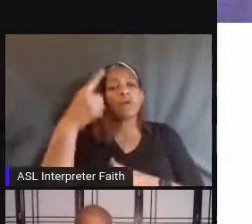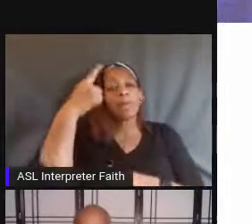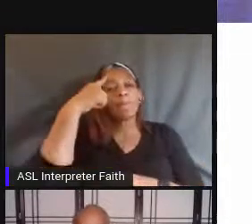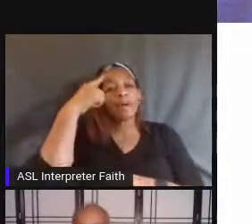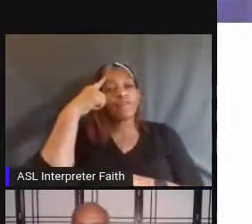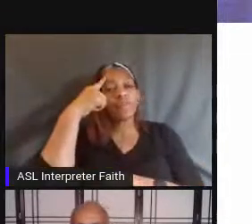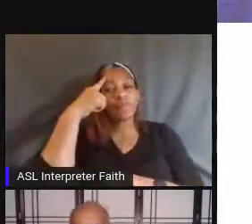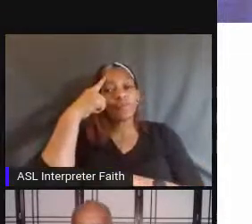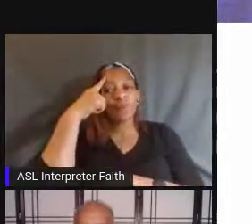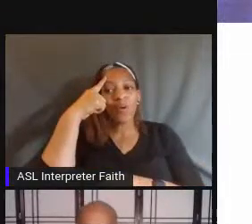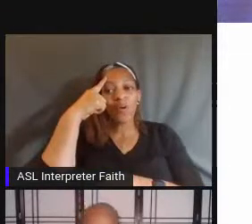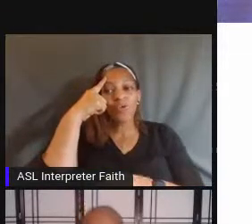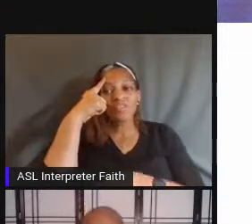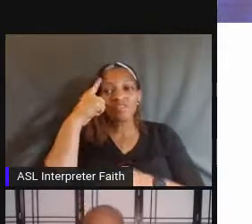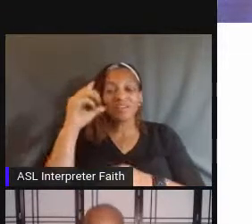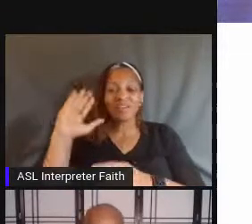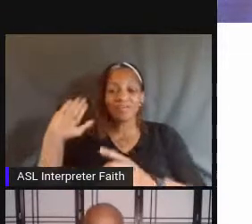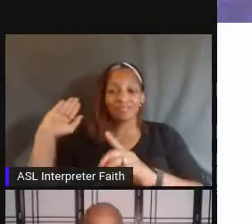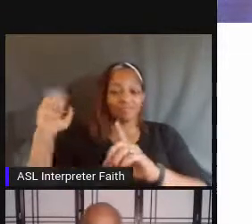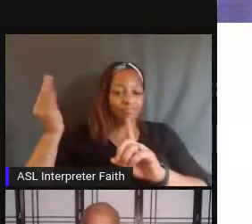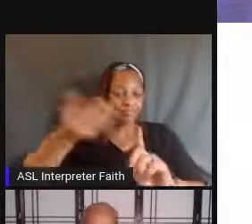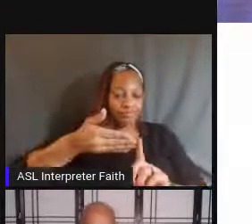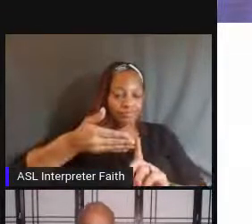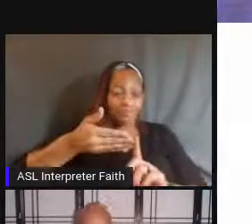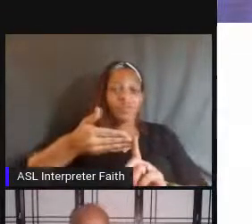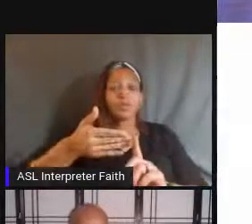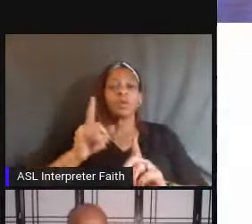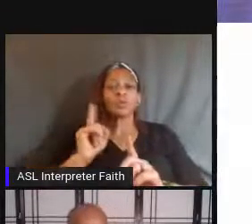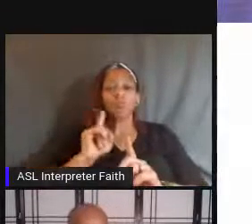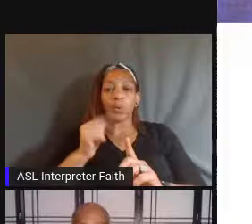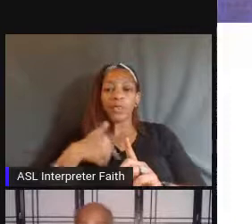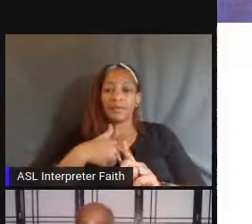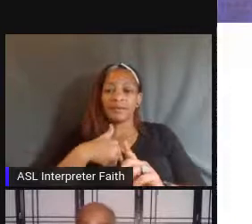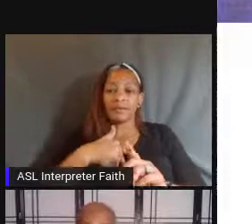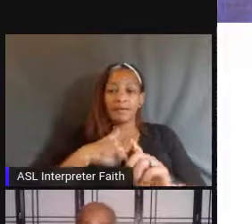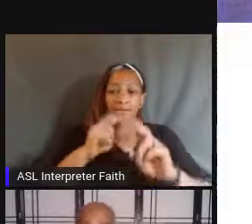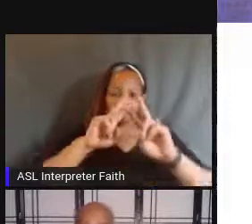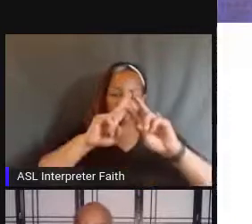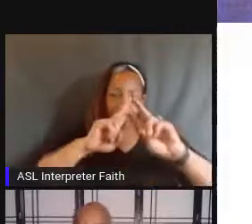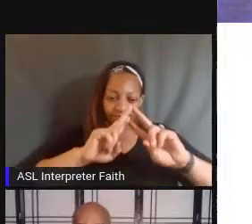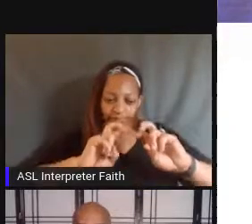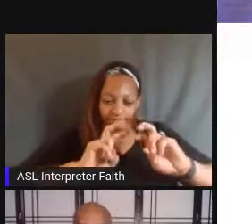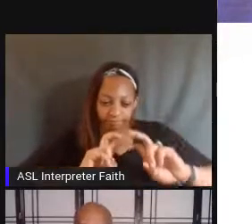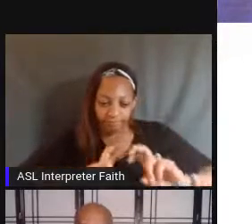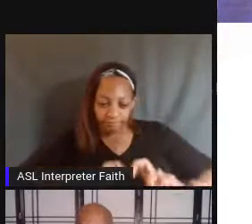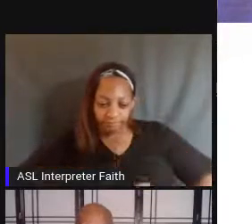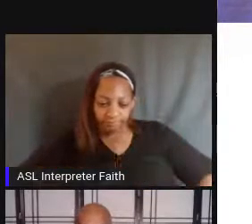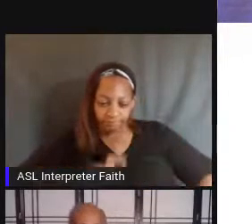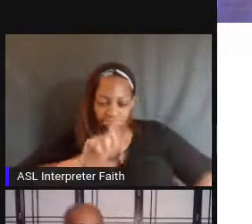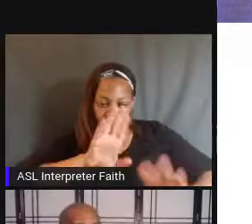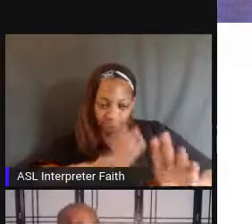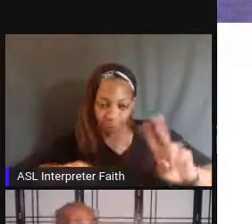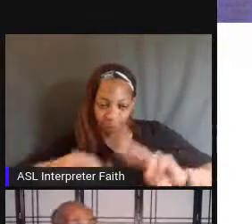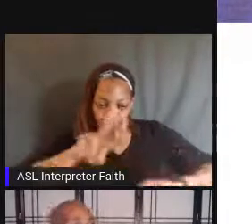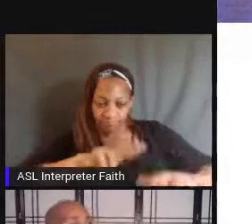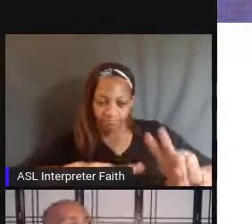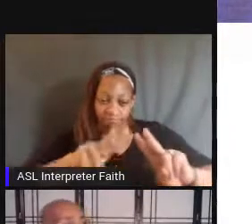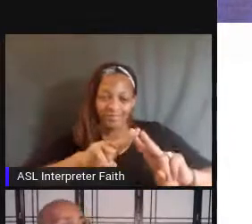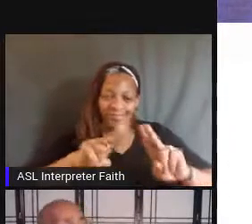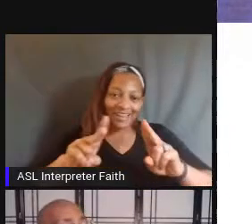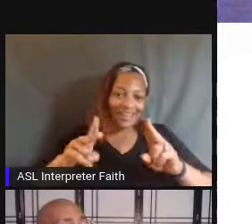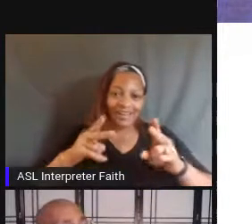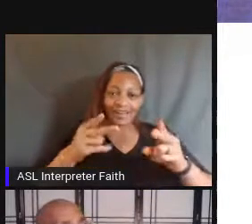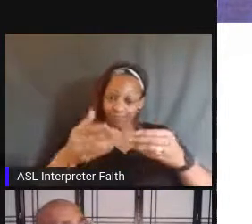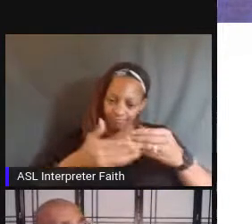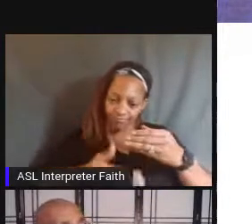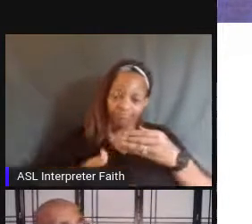to a place where we can survey and steer. See, because survey is like, oh,